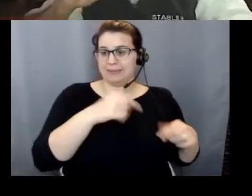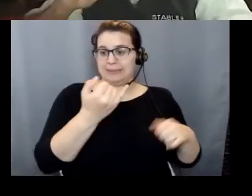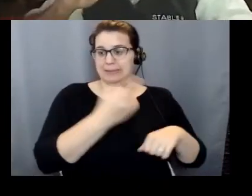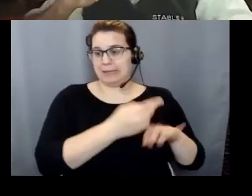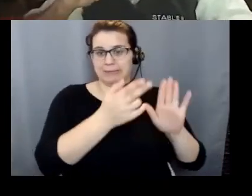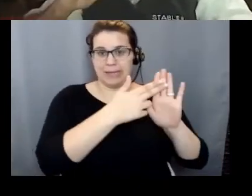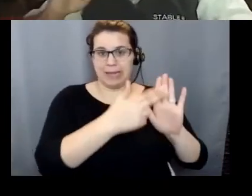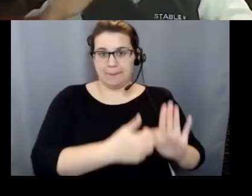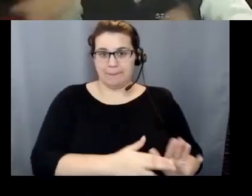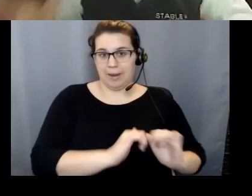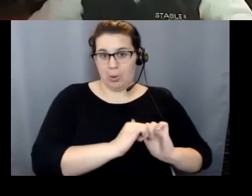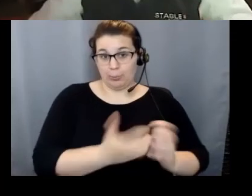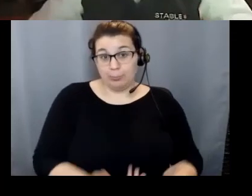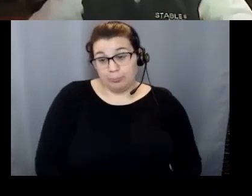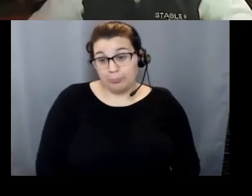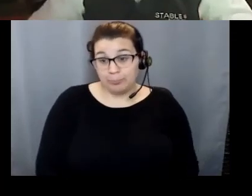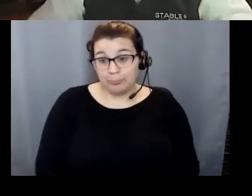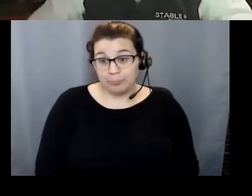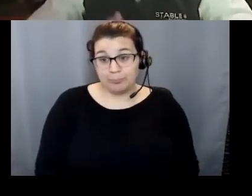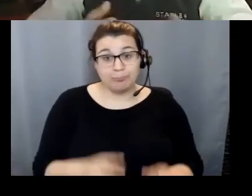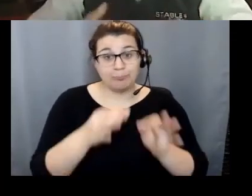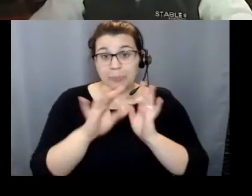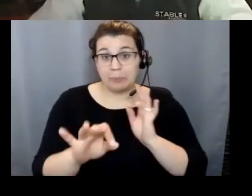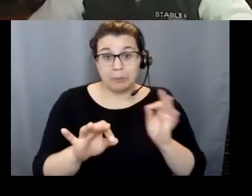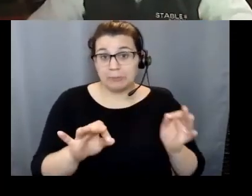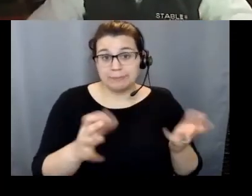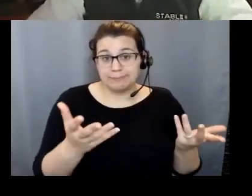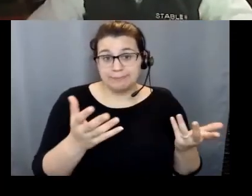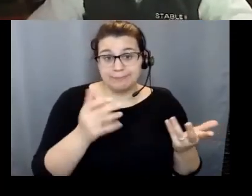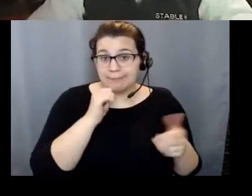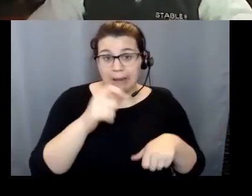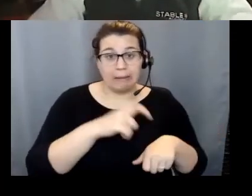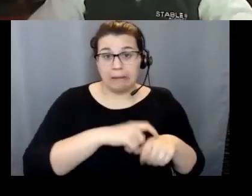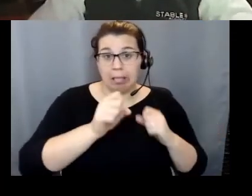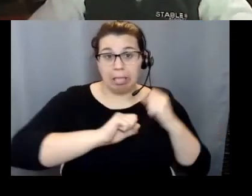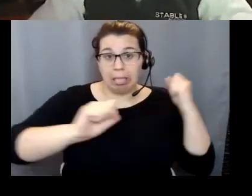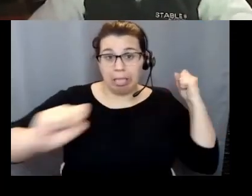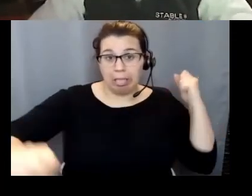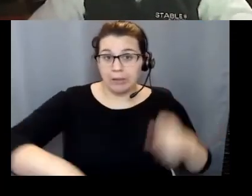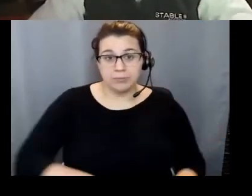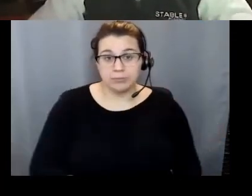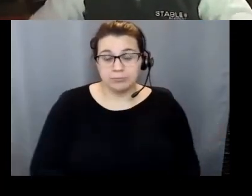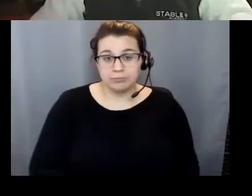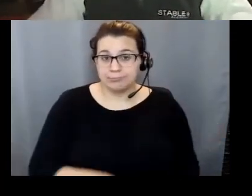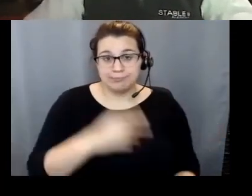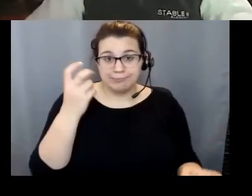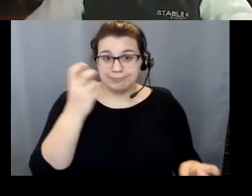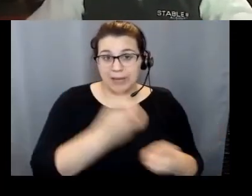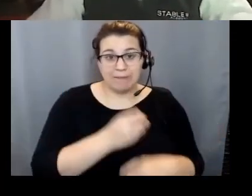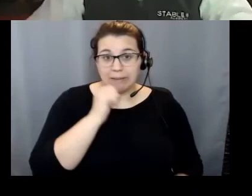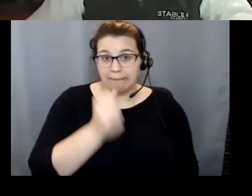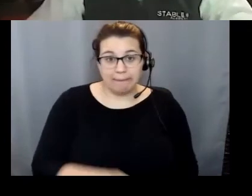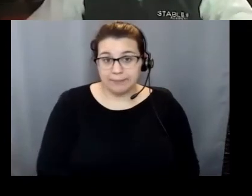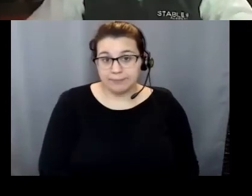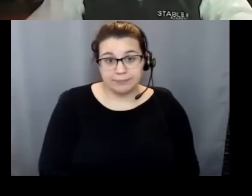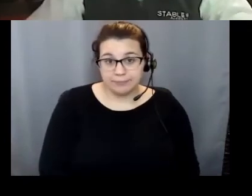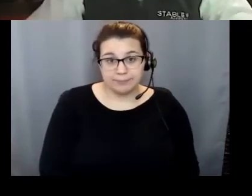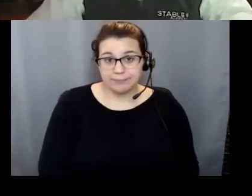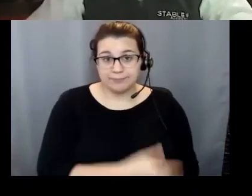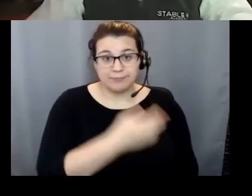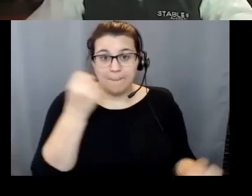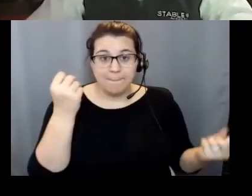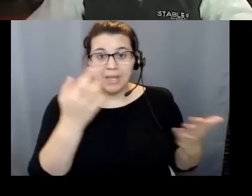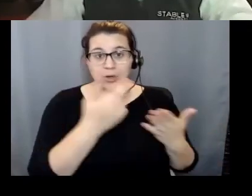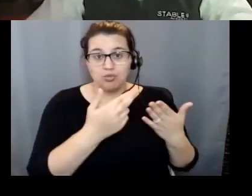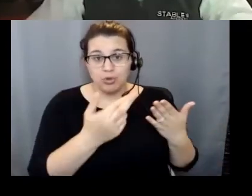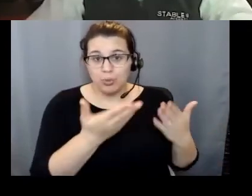to enrolling. It's not time consuming. It's not super difficult. You have resources there, kind of like